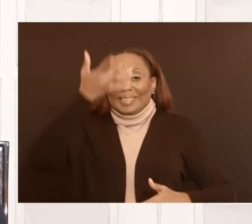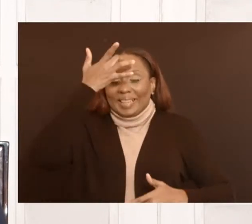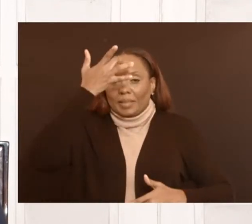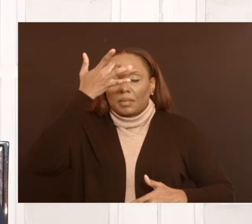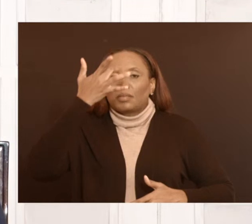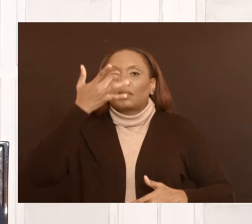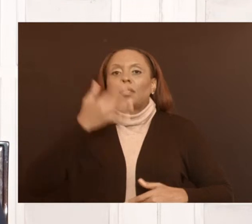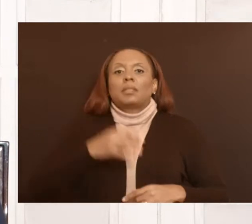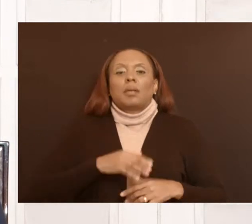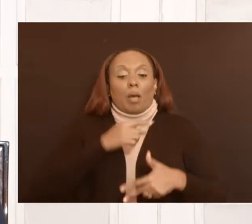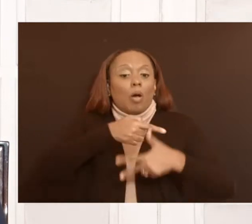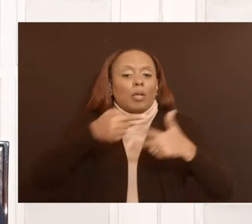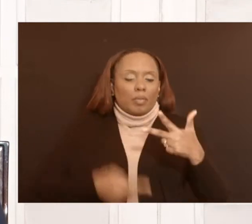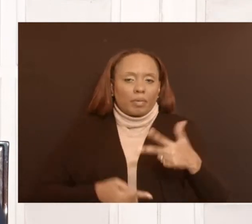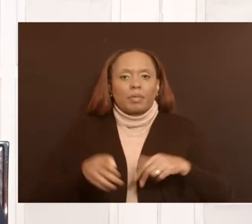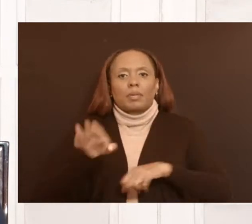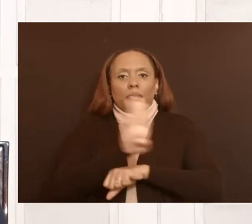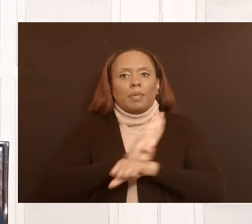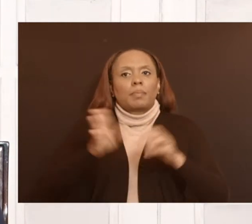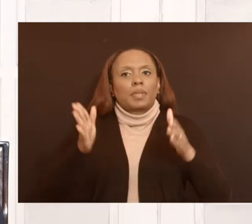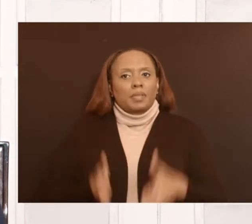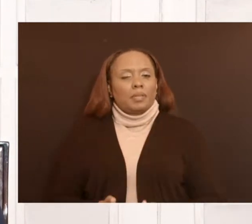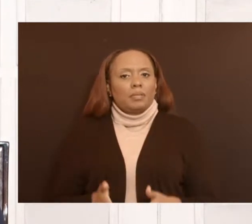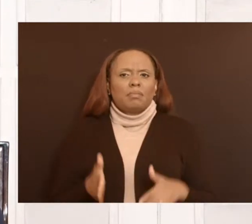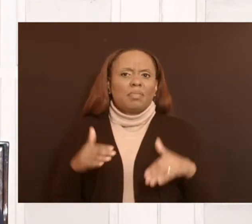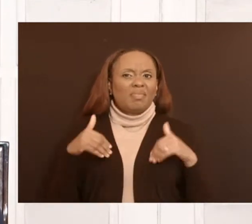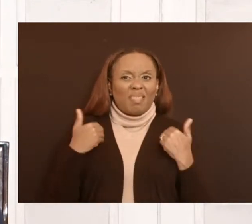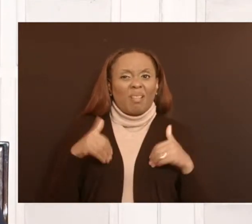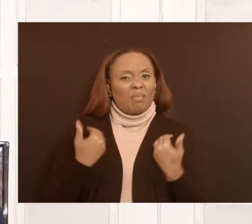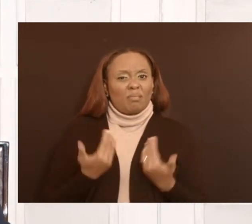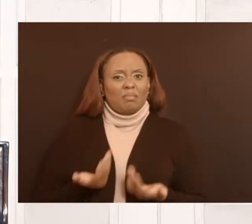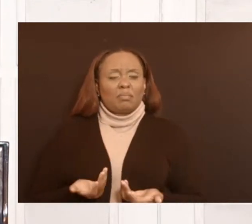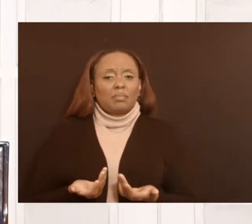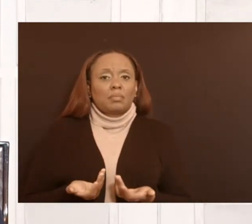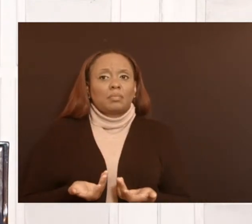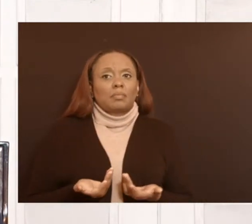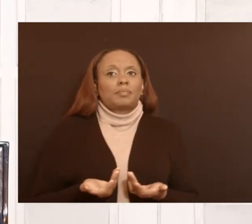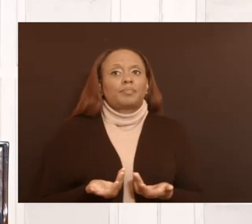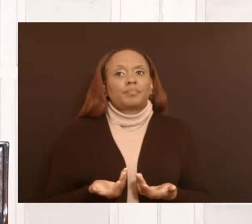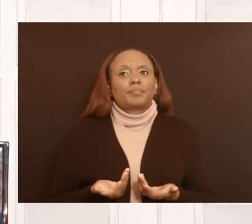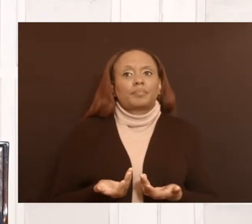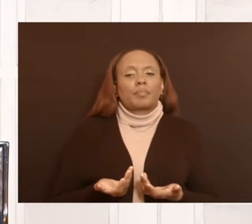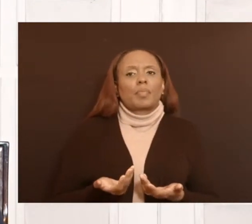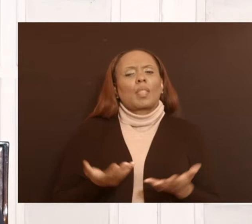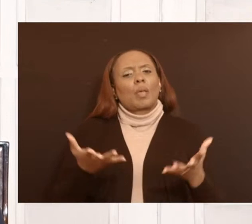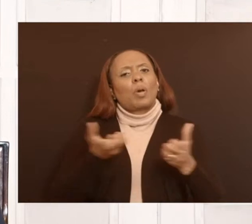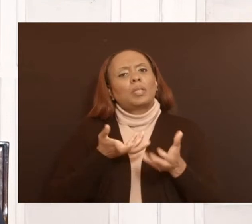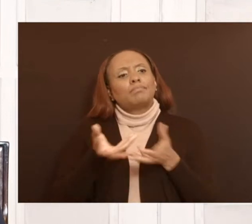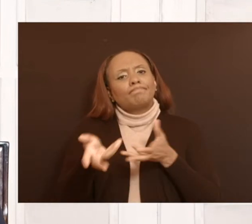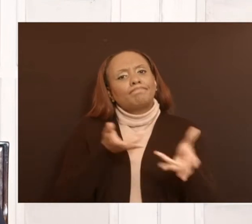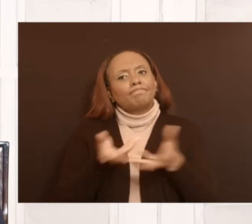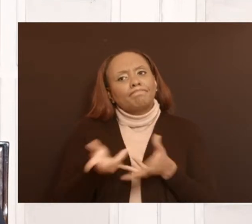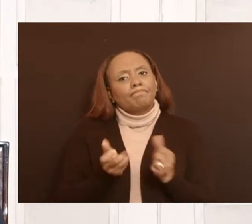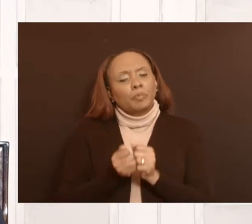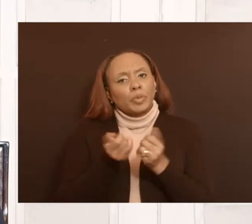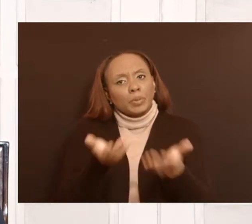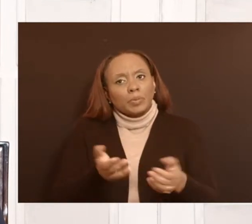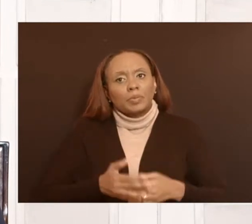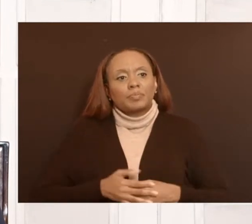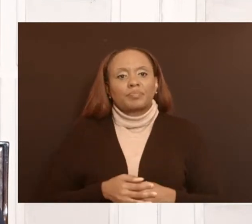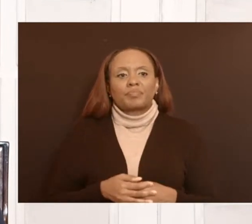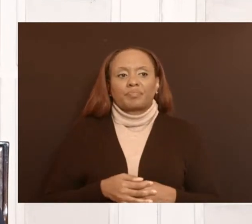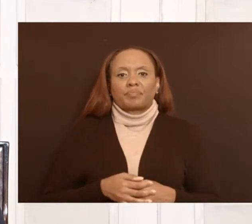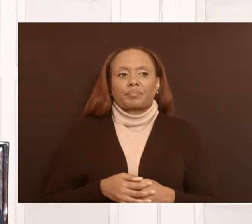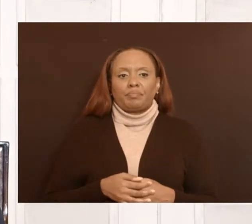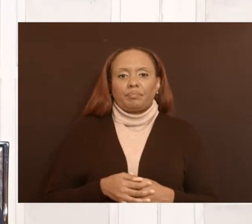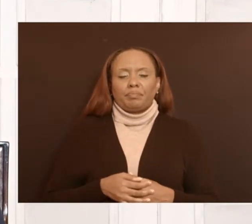the other young individual. They're pretty young individuals, and this is really what I really want to talk to you about today. I know there's a lot of